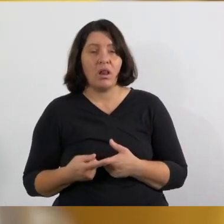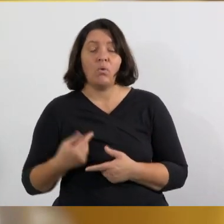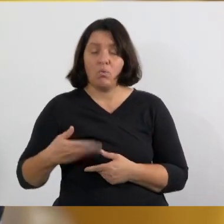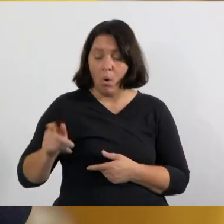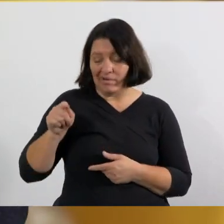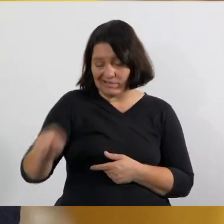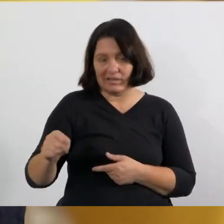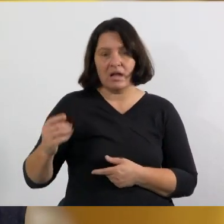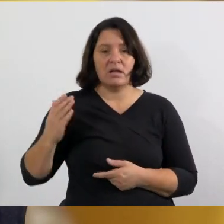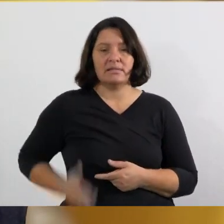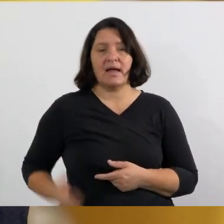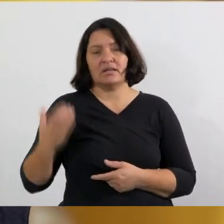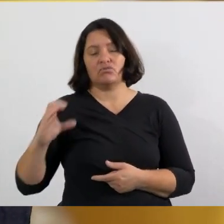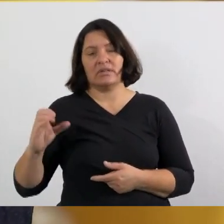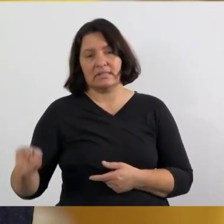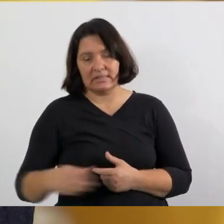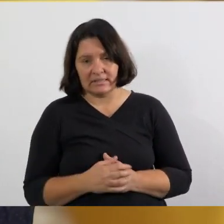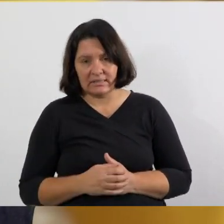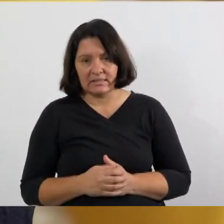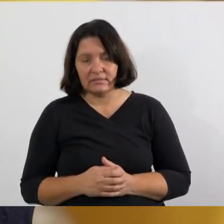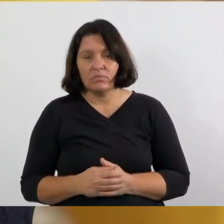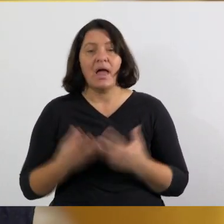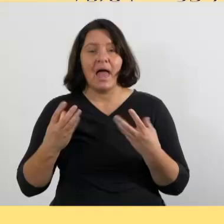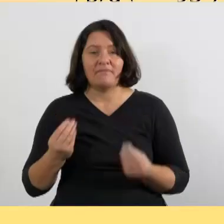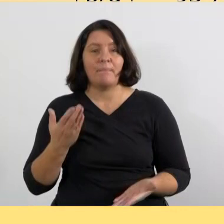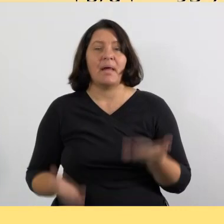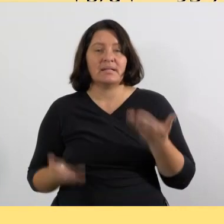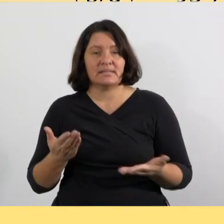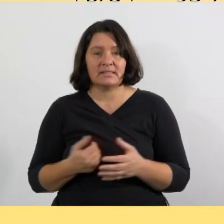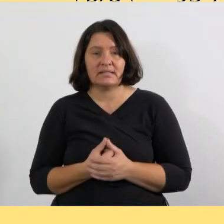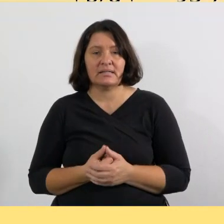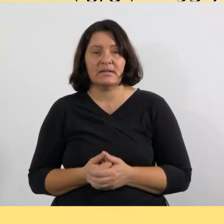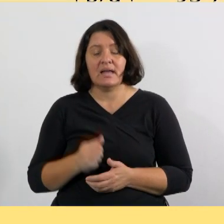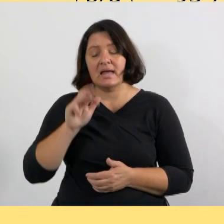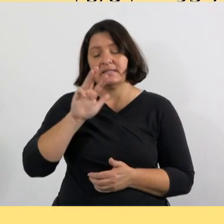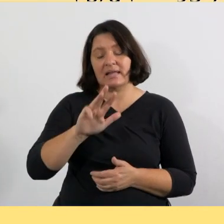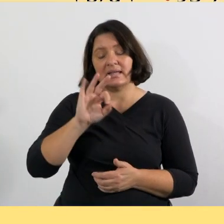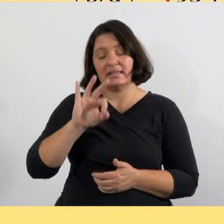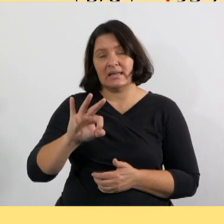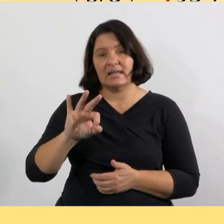to the credit side. And here we have a balance of